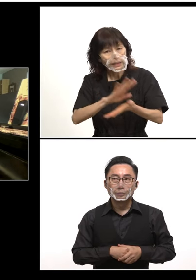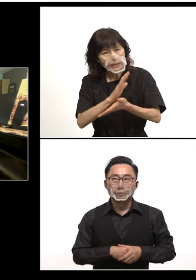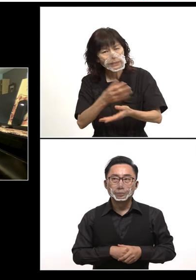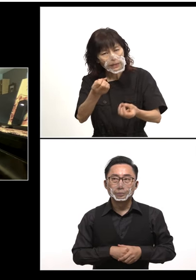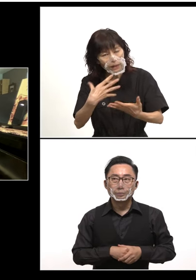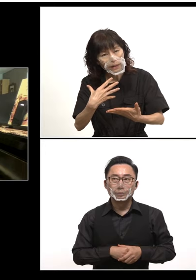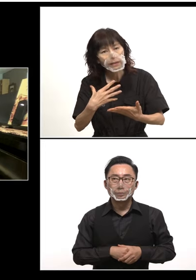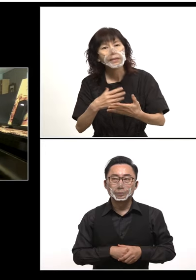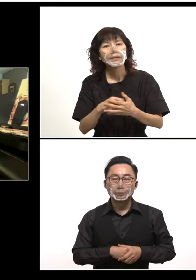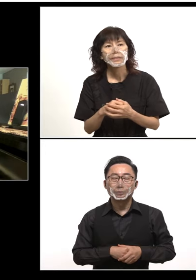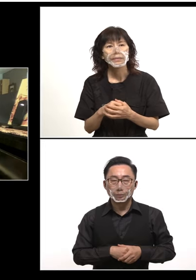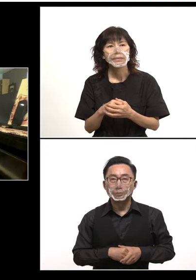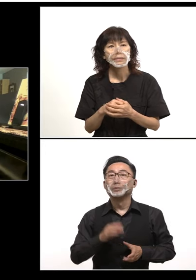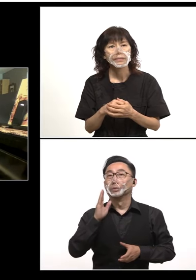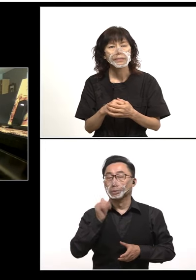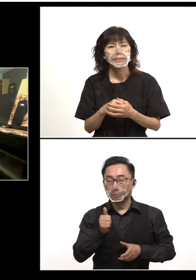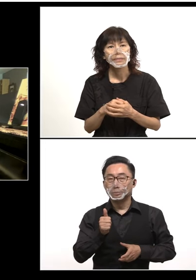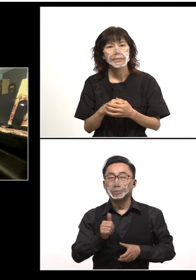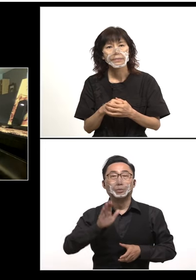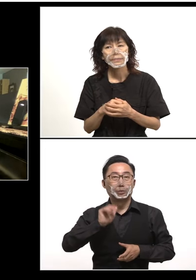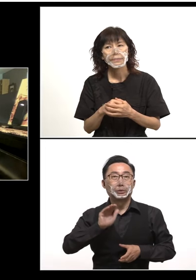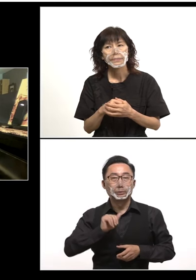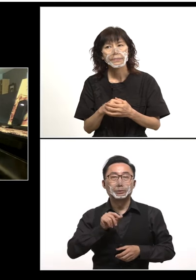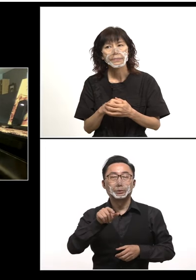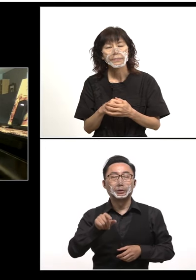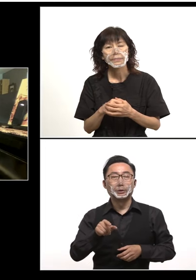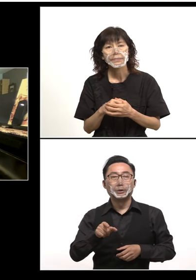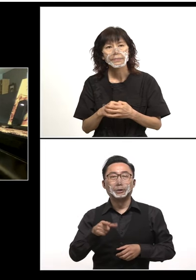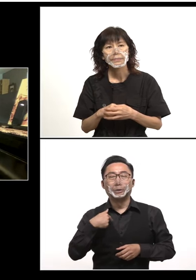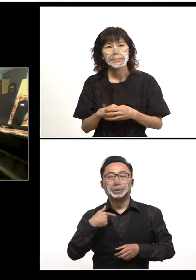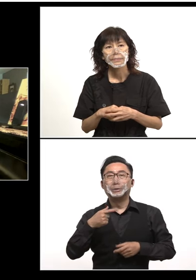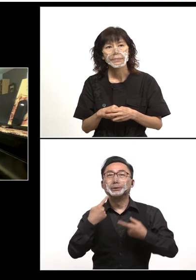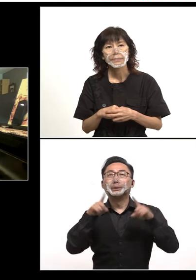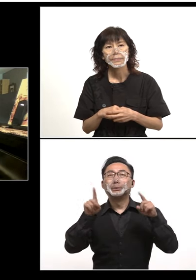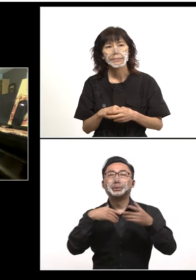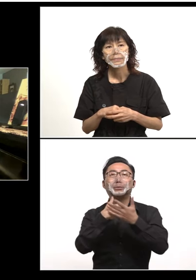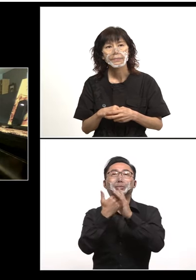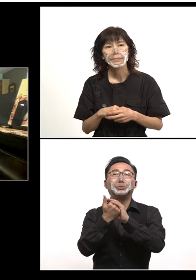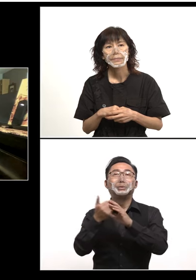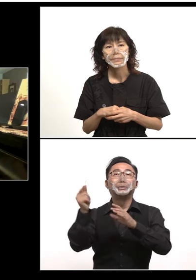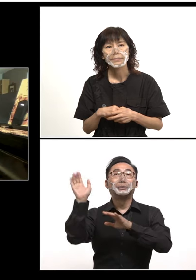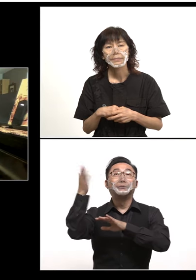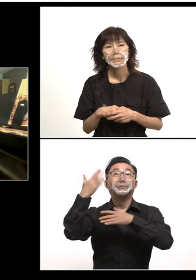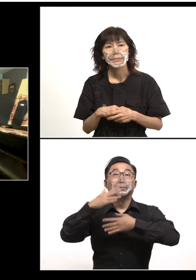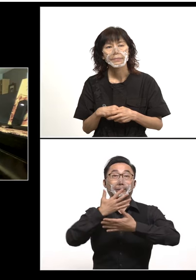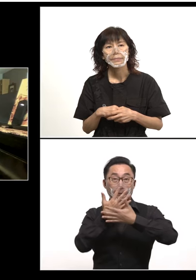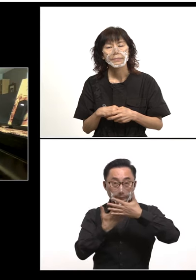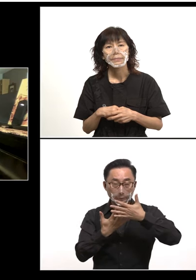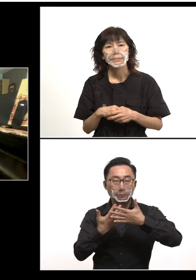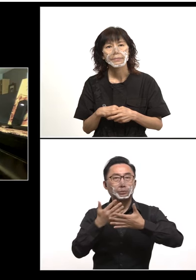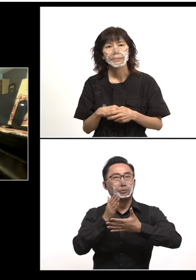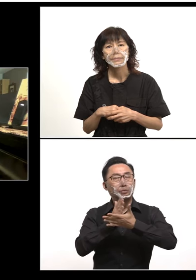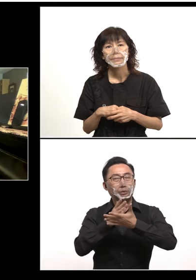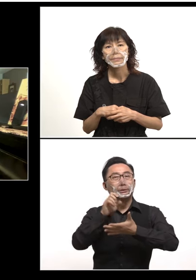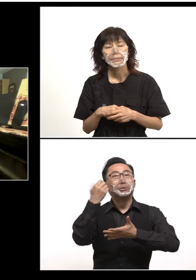Sure. As far as the different styles, that was one thing early on that I wanted him to